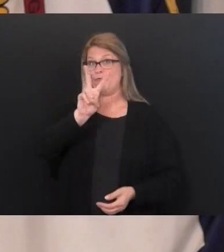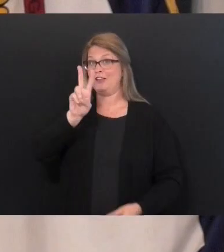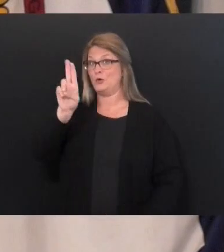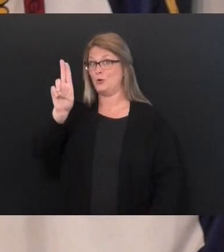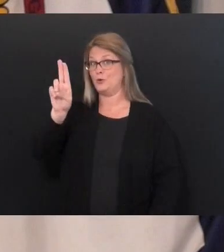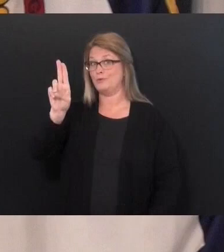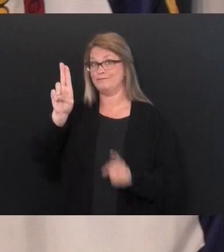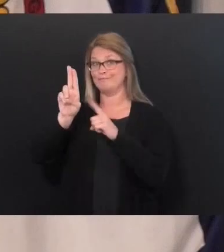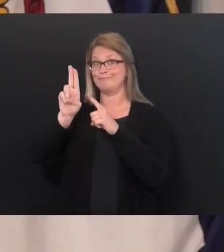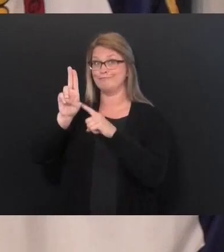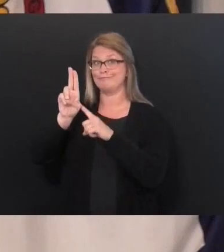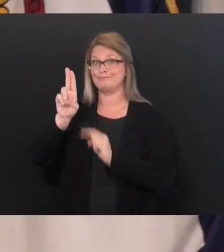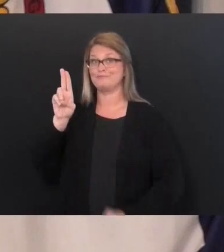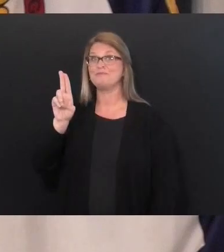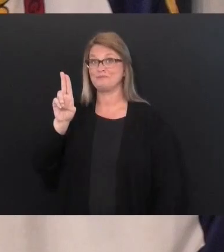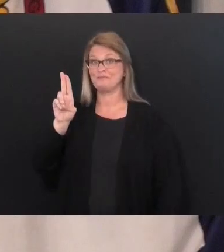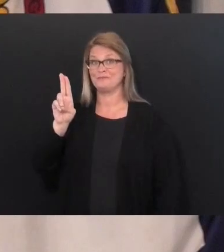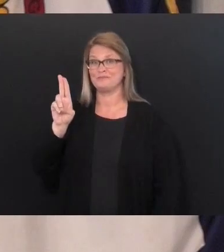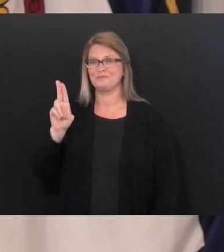WVU.